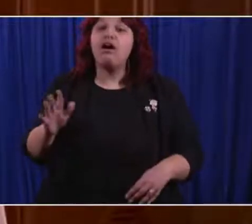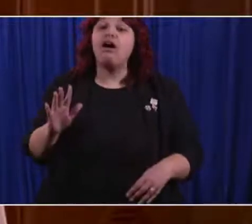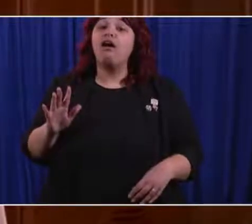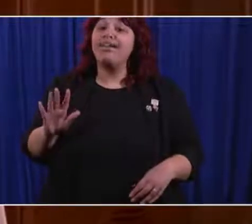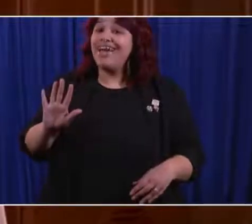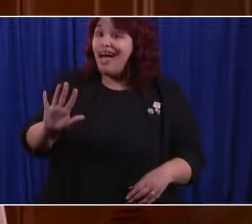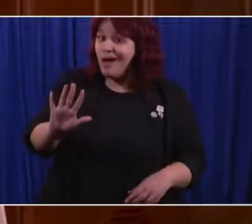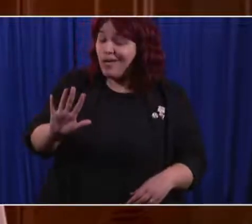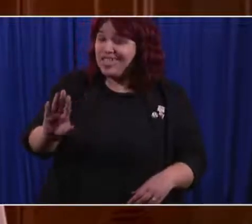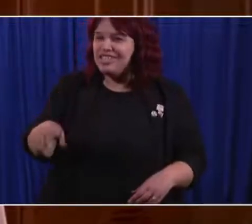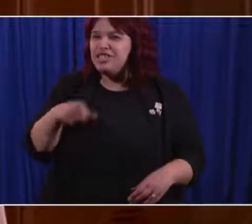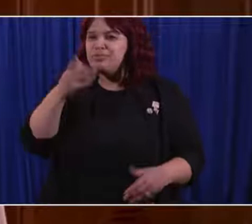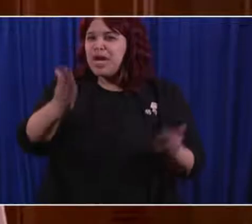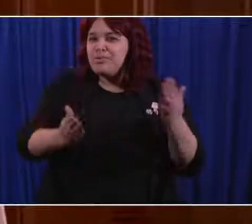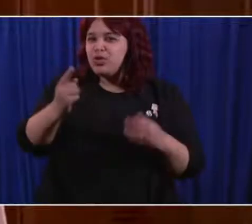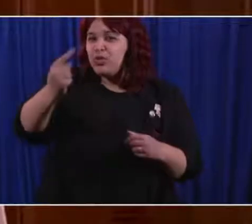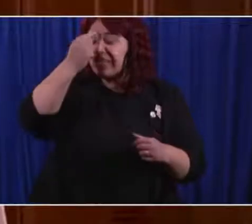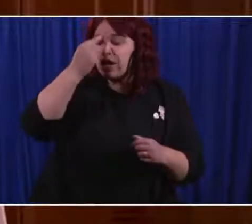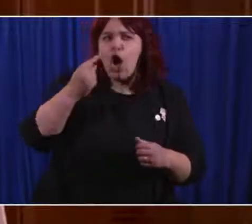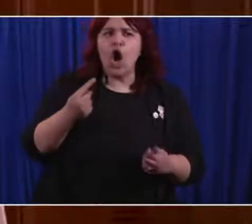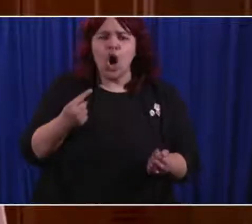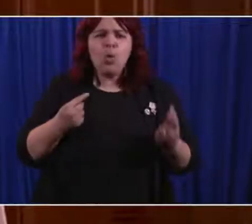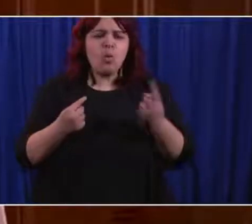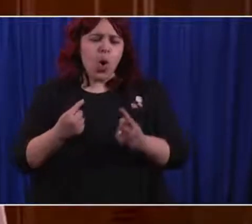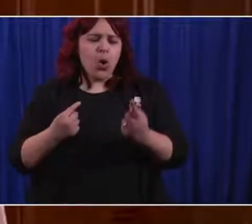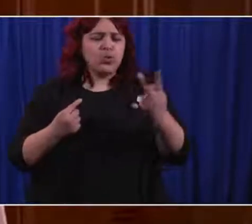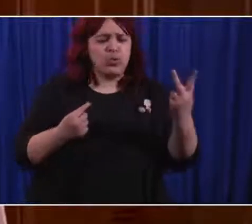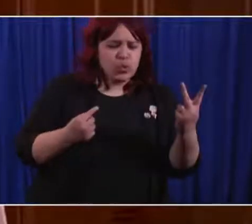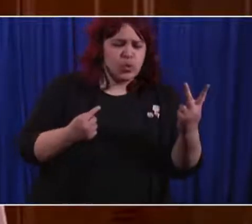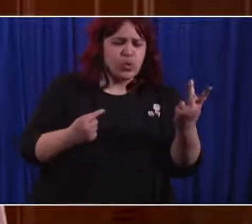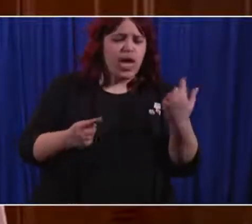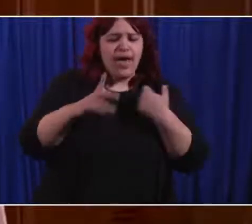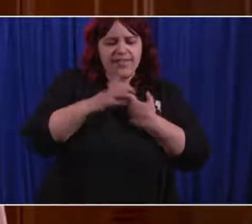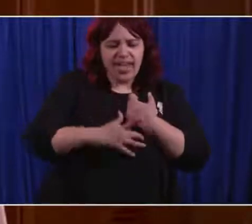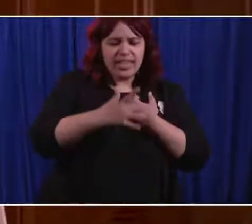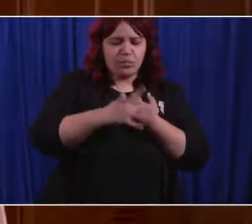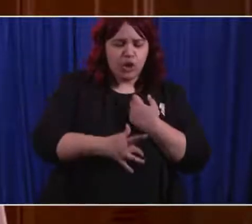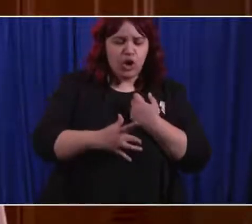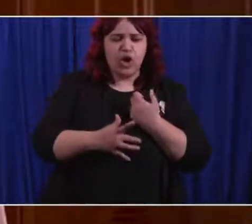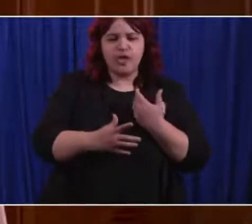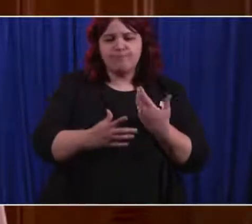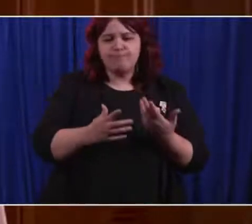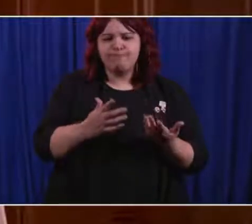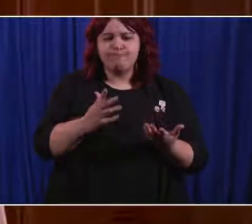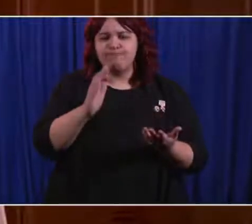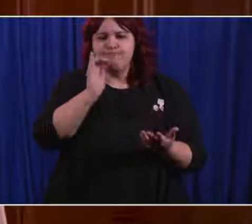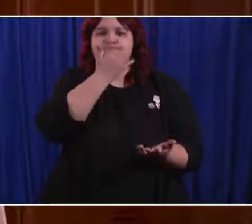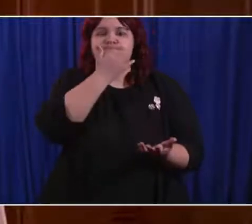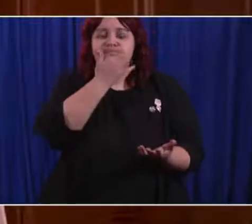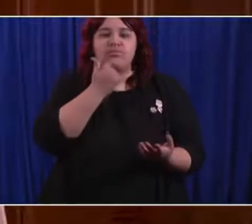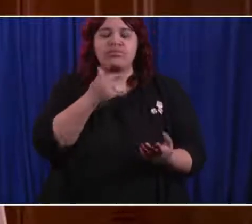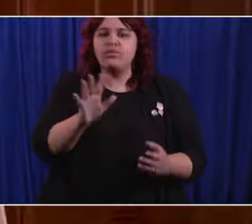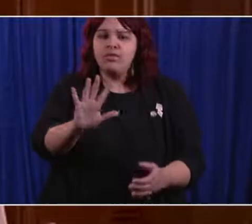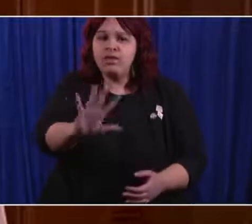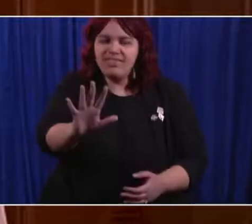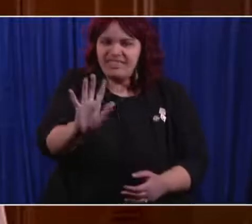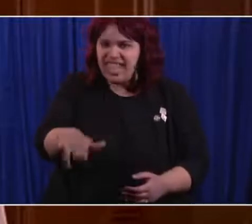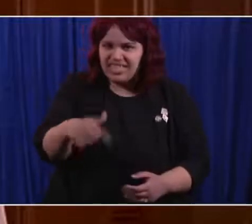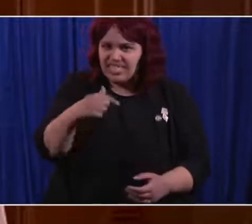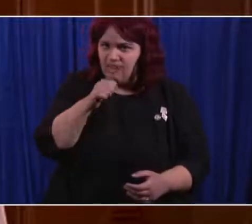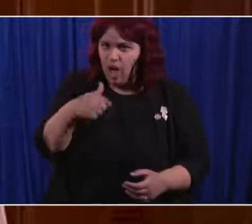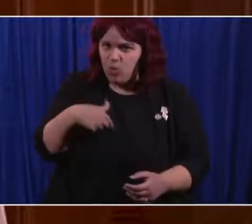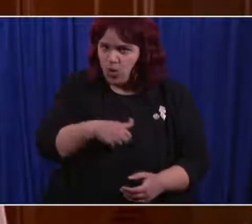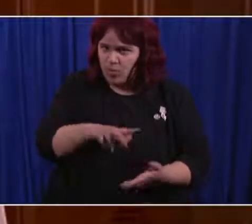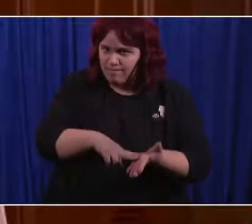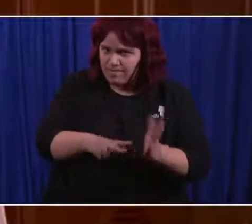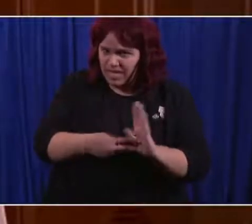and they are convinced they will not fill that unless they are able to open it up. And again, it's all going to open